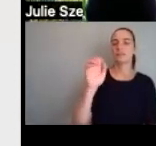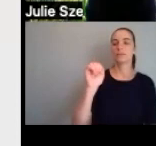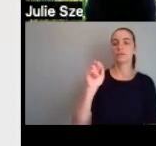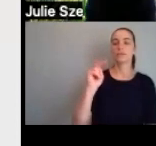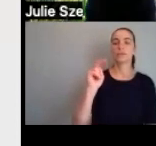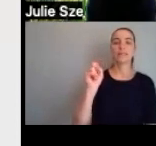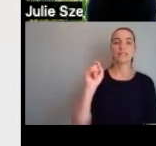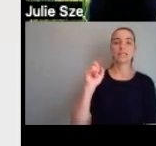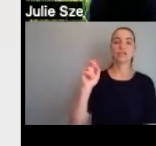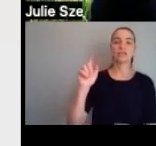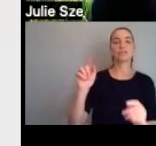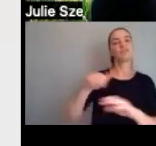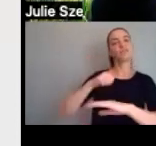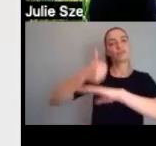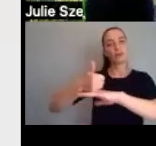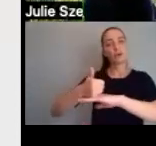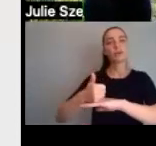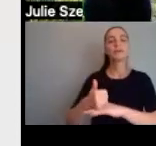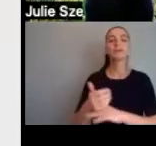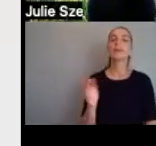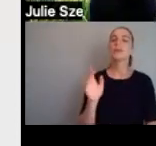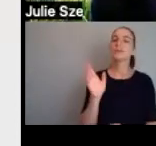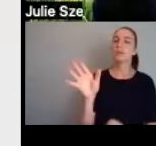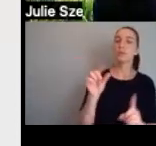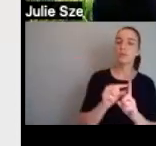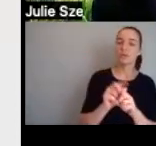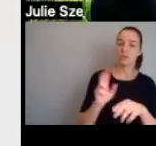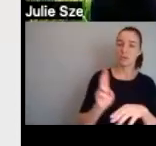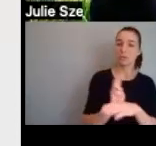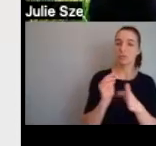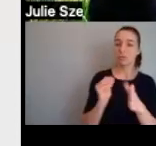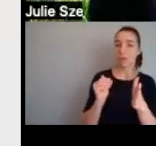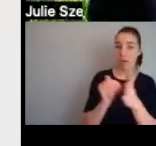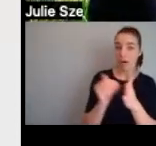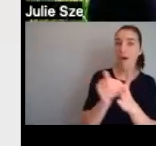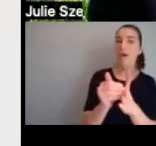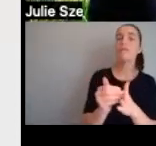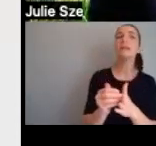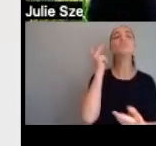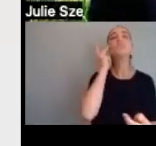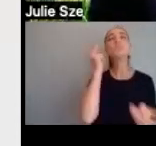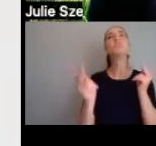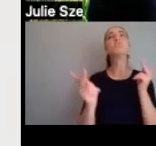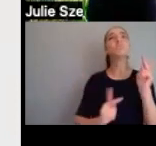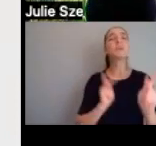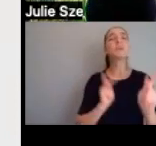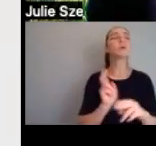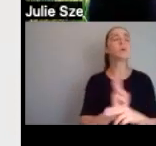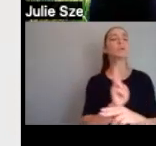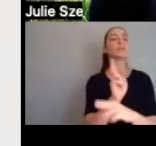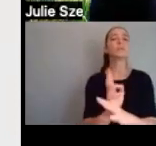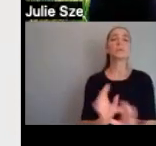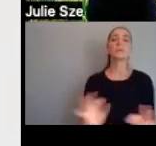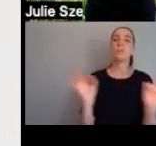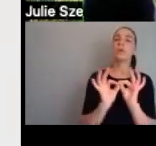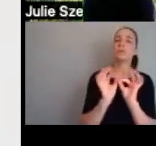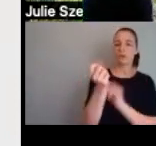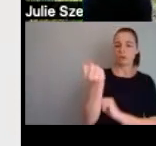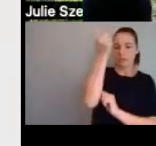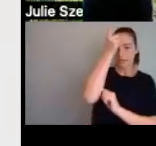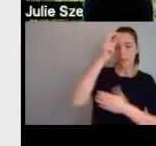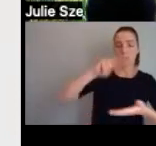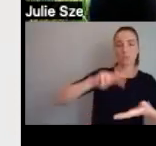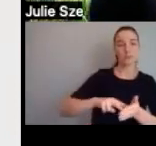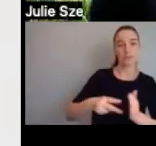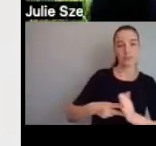justice are terms that are being used more frequently and in many different contexts. So what I really want to talk